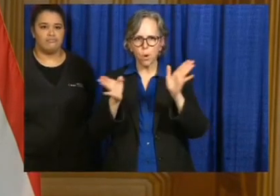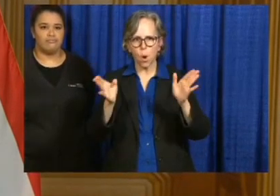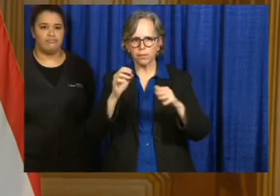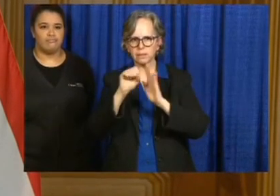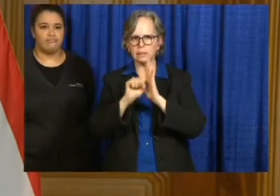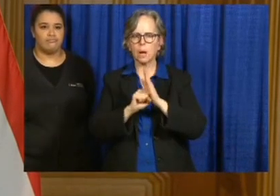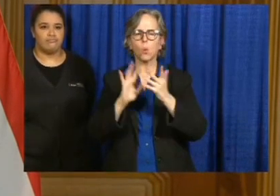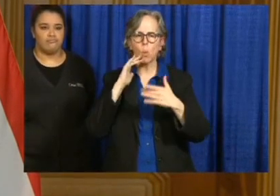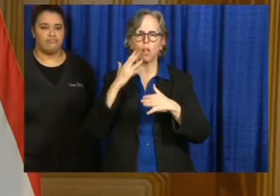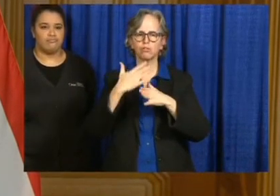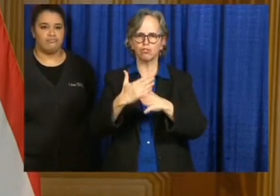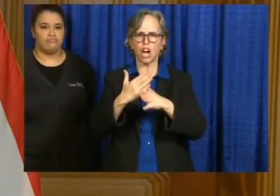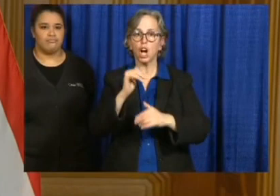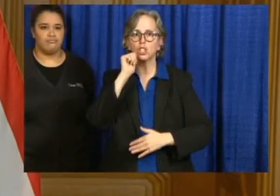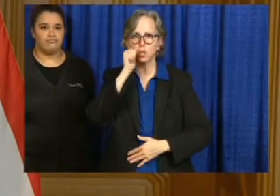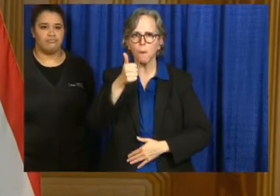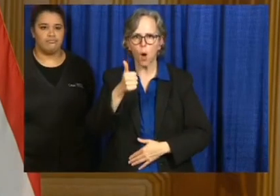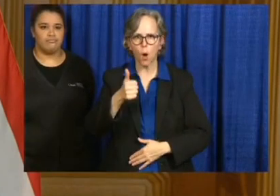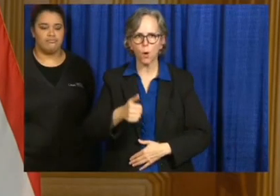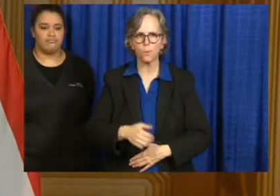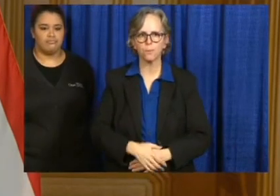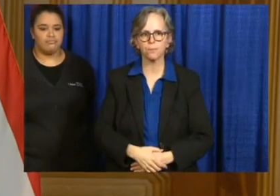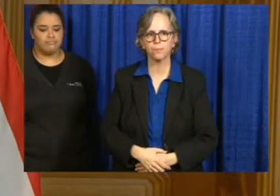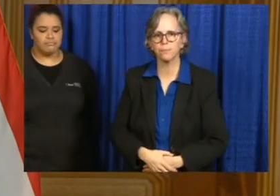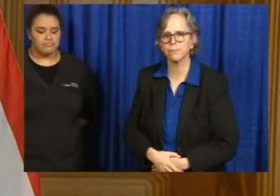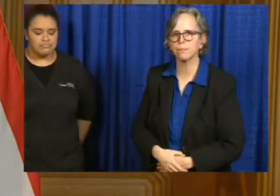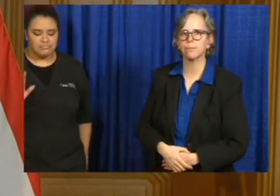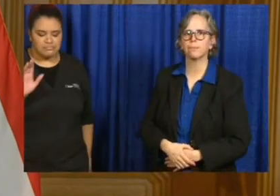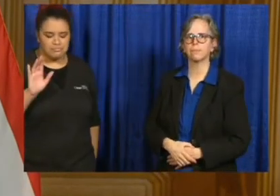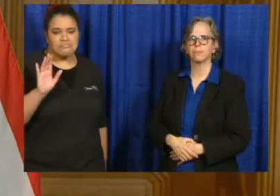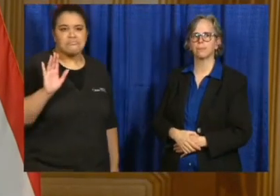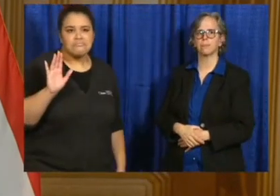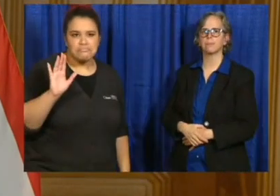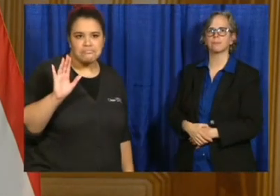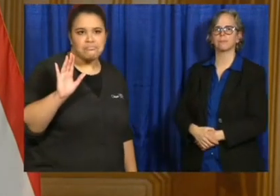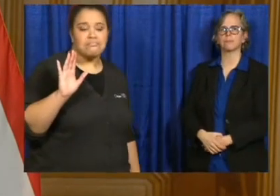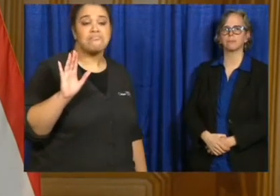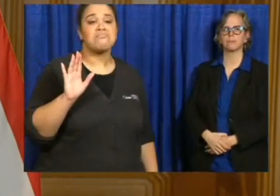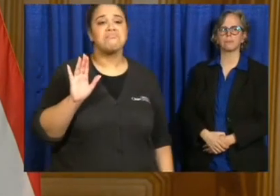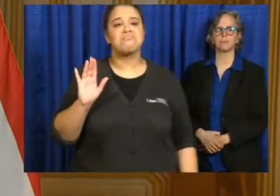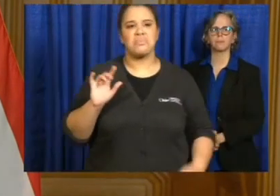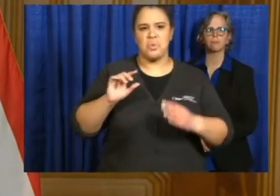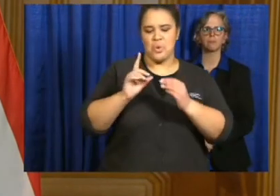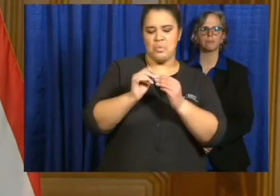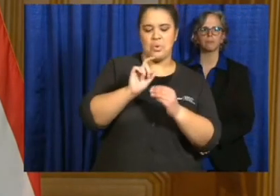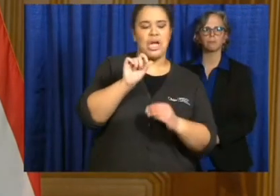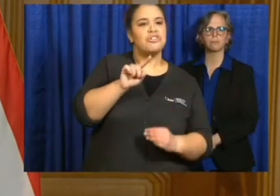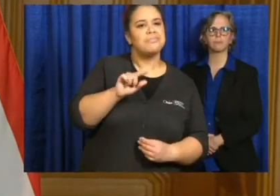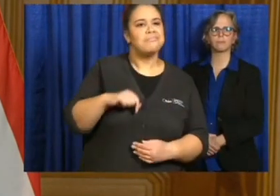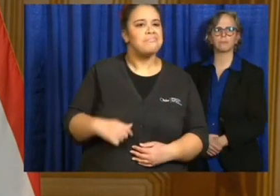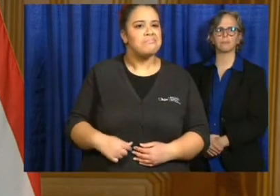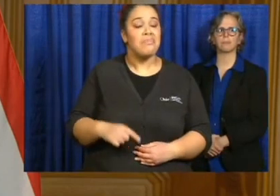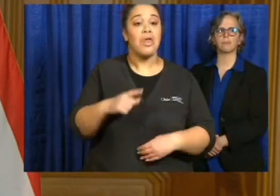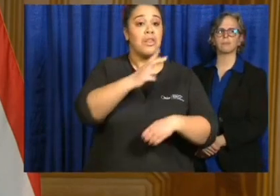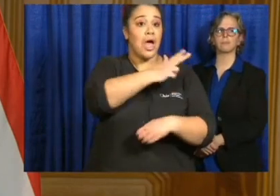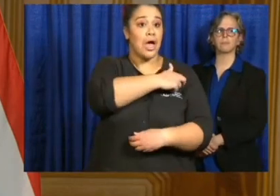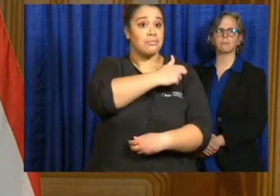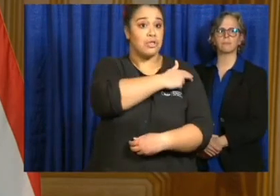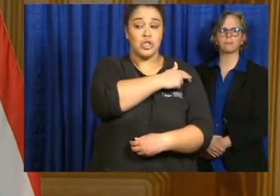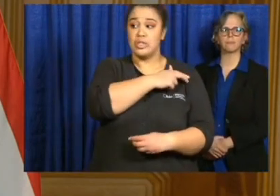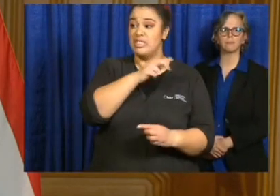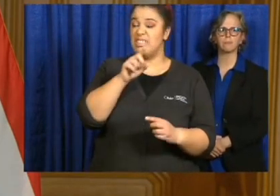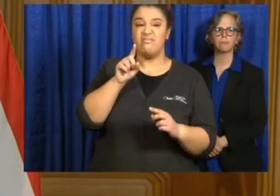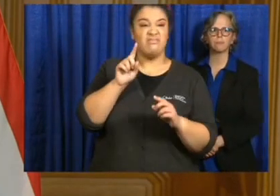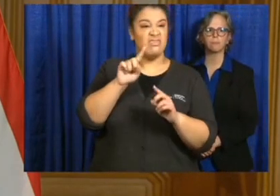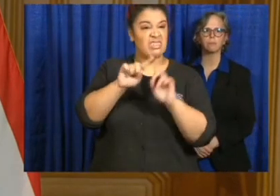tomorrow. Quick follow-up. The hospitals in other states are telling healthcare workers not to talk to the media, not to